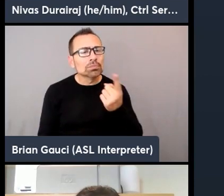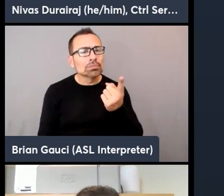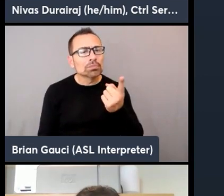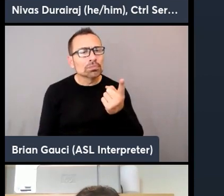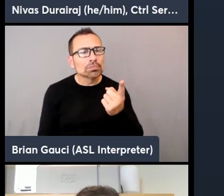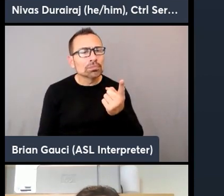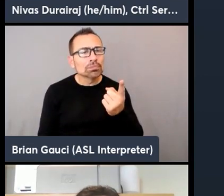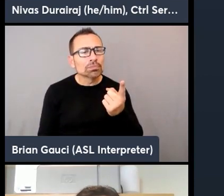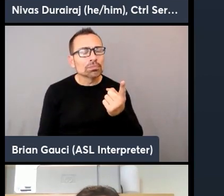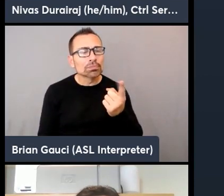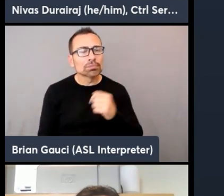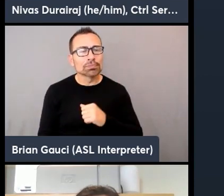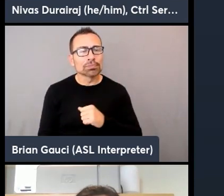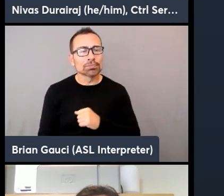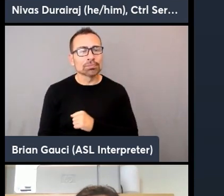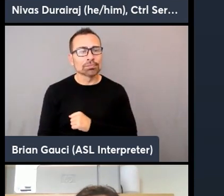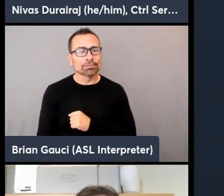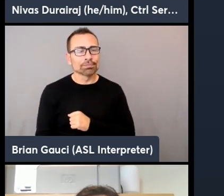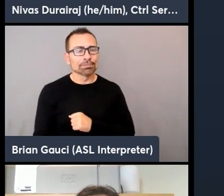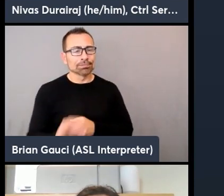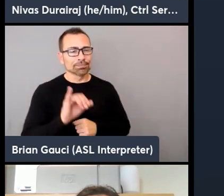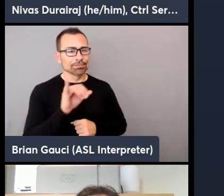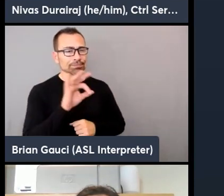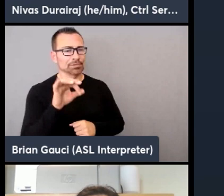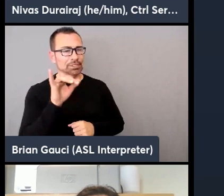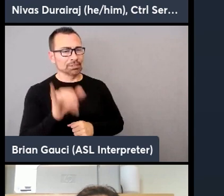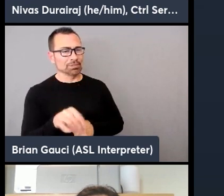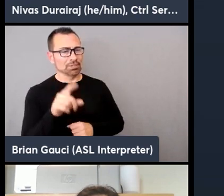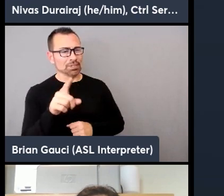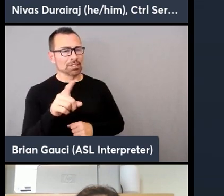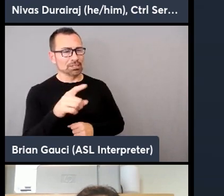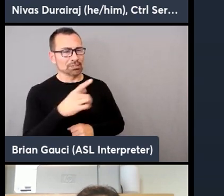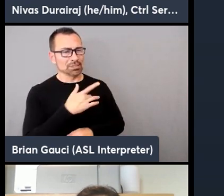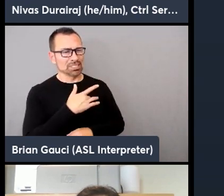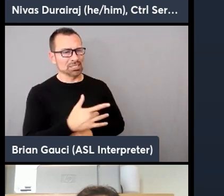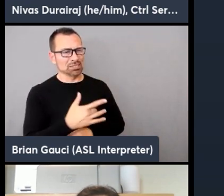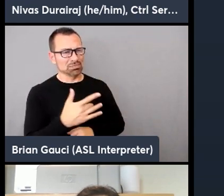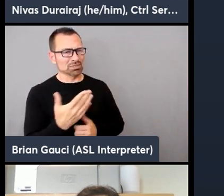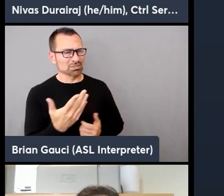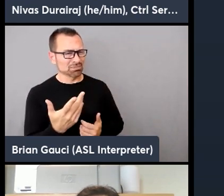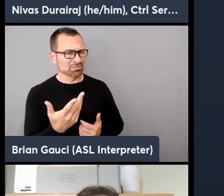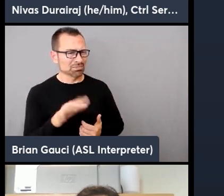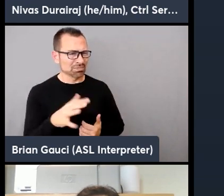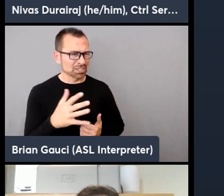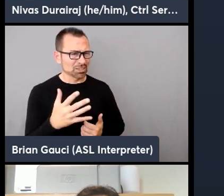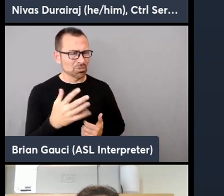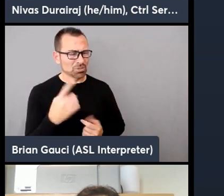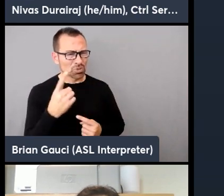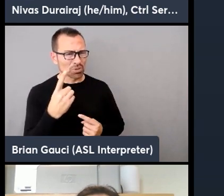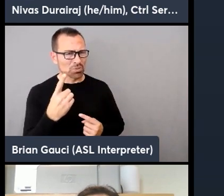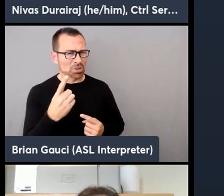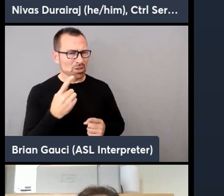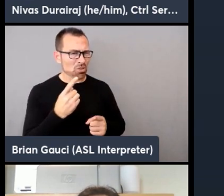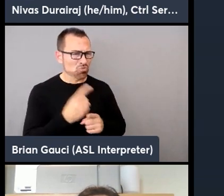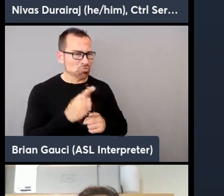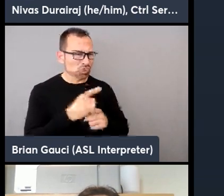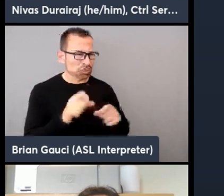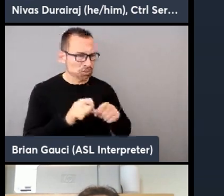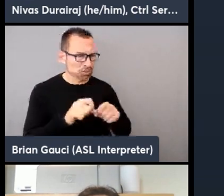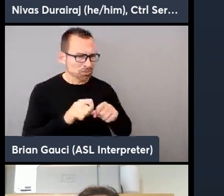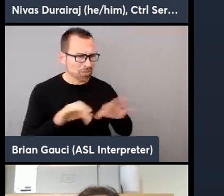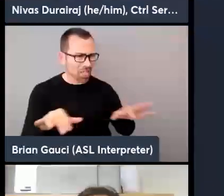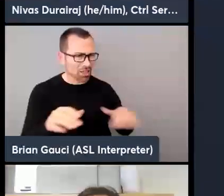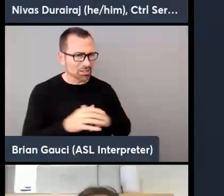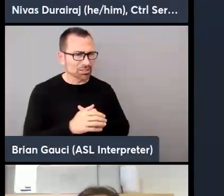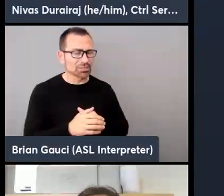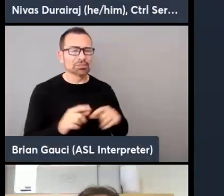just going to say, so that was a typical kind of like what you would think would be a regular release, just like you were saying. However, I just want